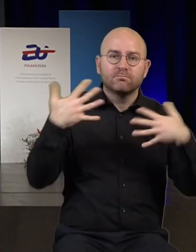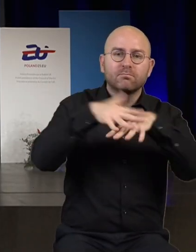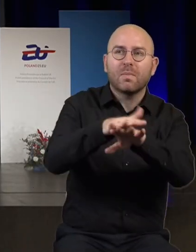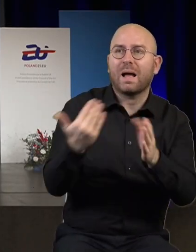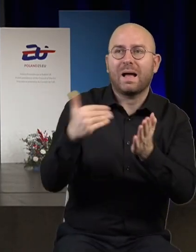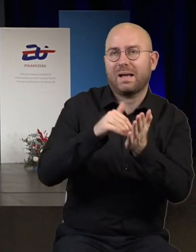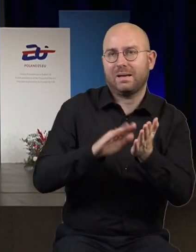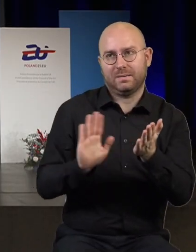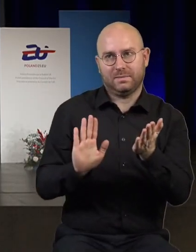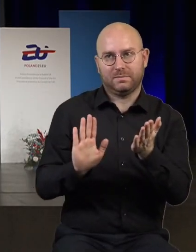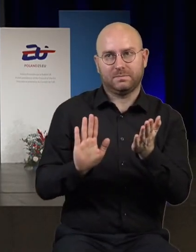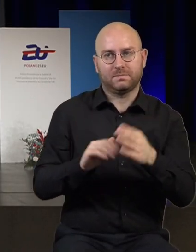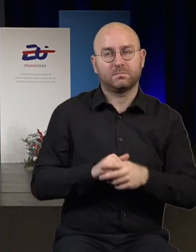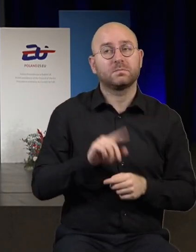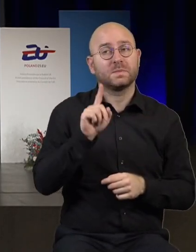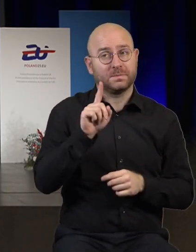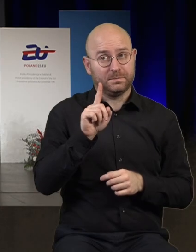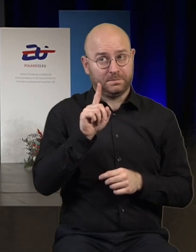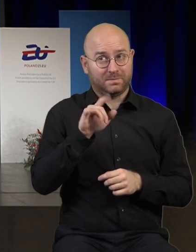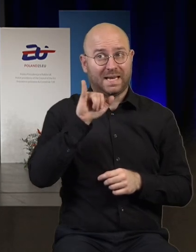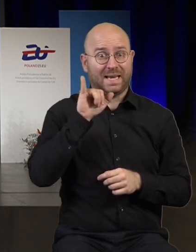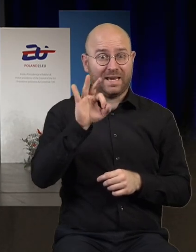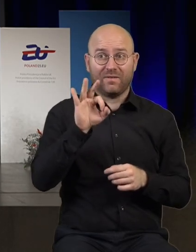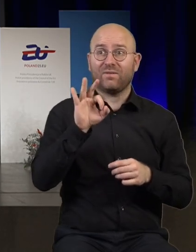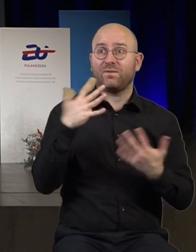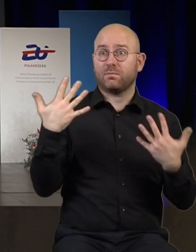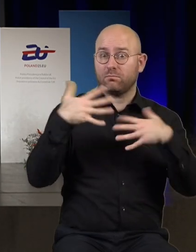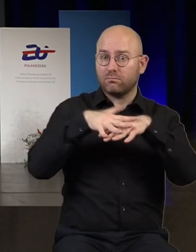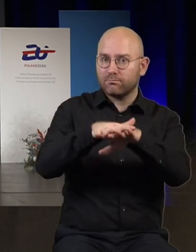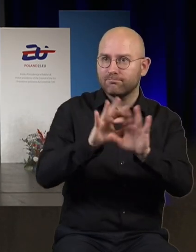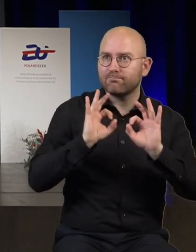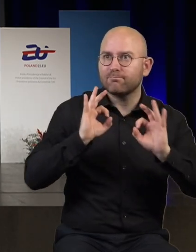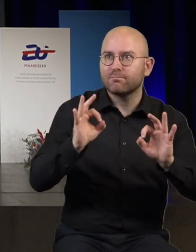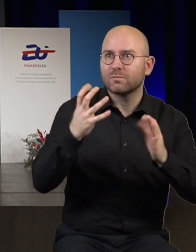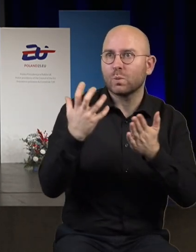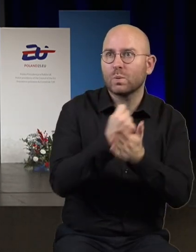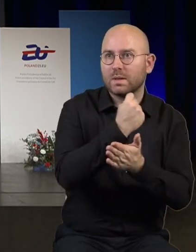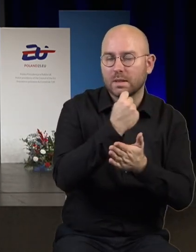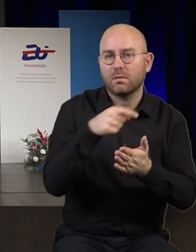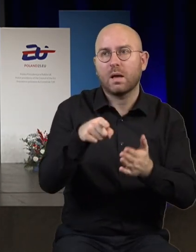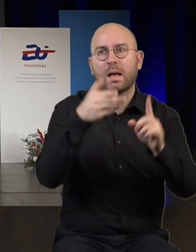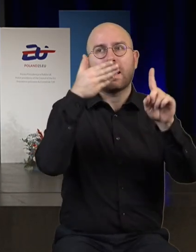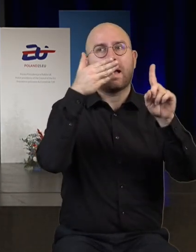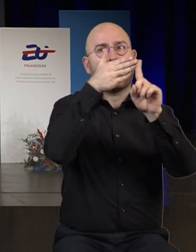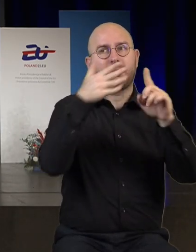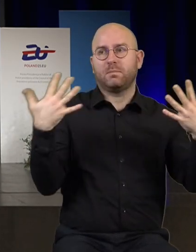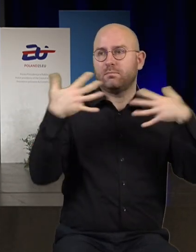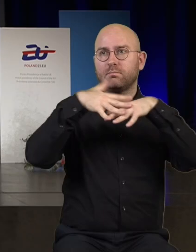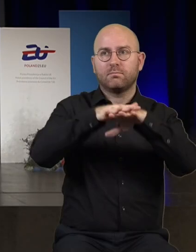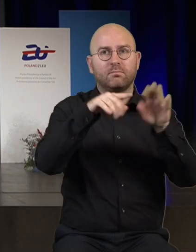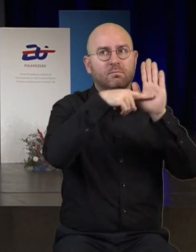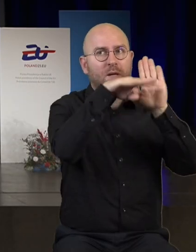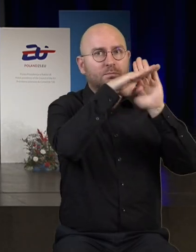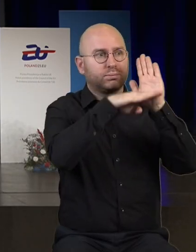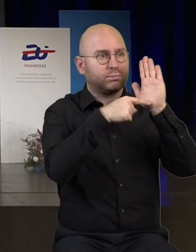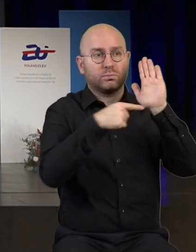But I would like to put the following question, Alan, to you, because Jaspers has been well known